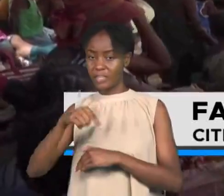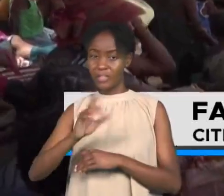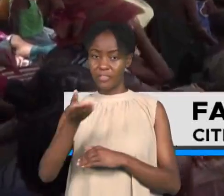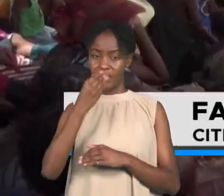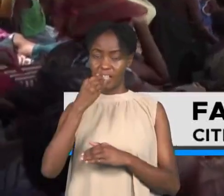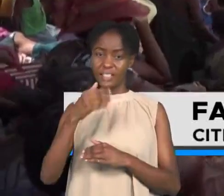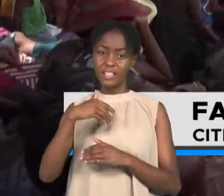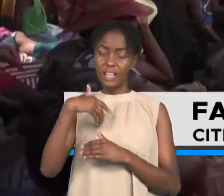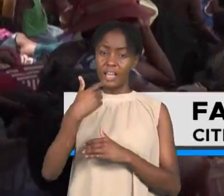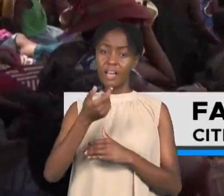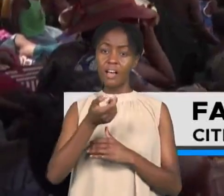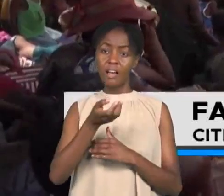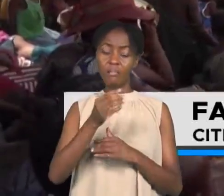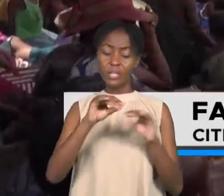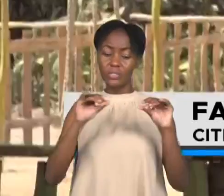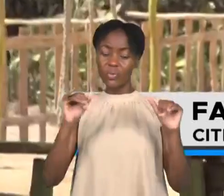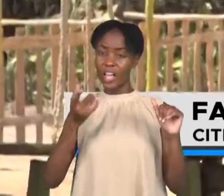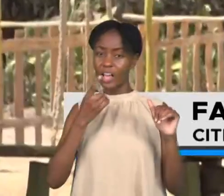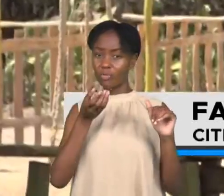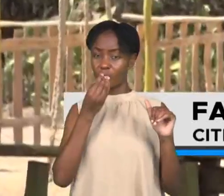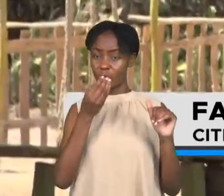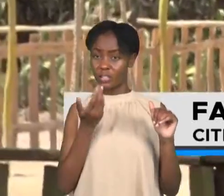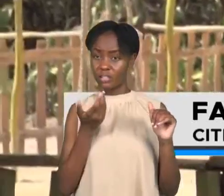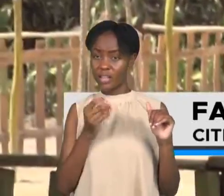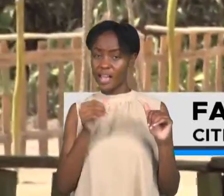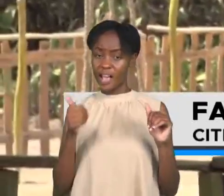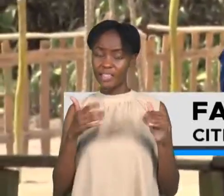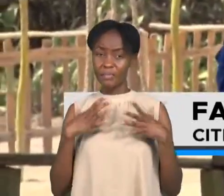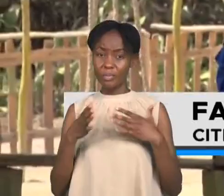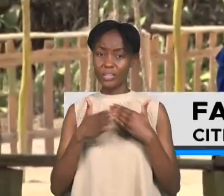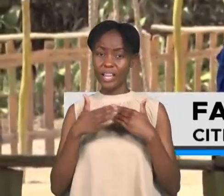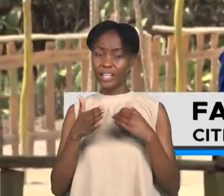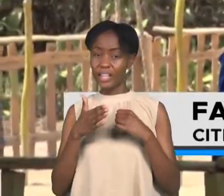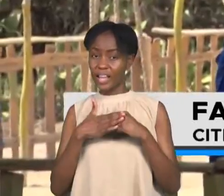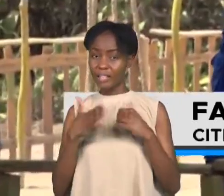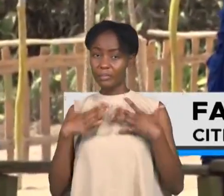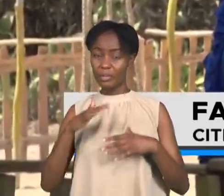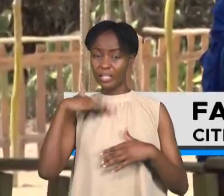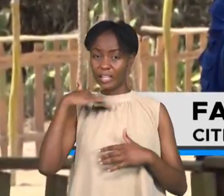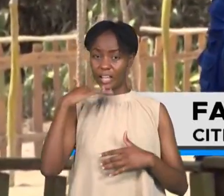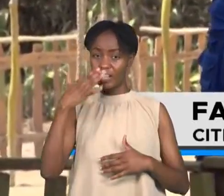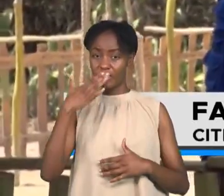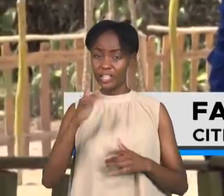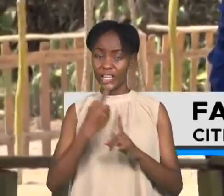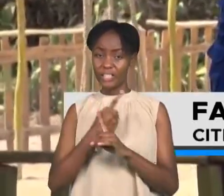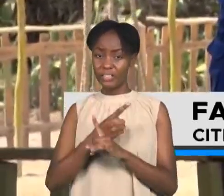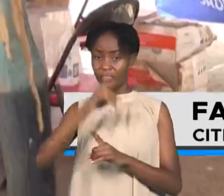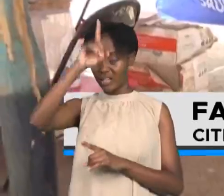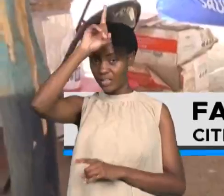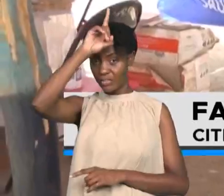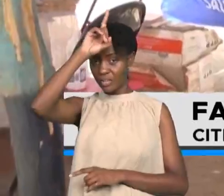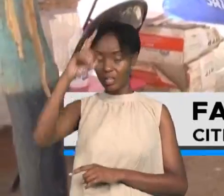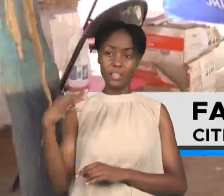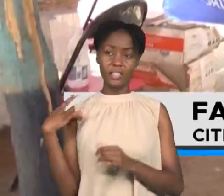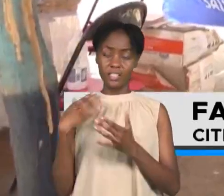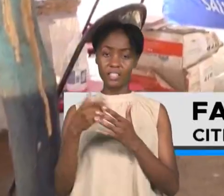with tamarind between meals. 9 people starved to death in the nearby village of Ankilomavesti in September,